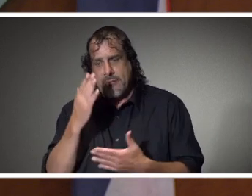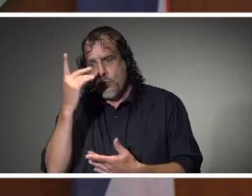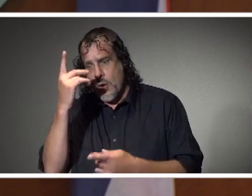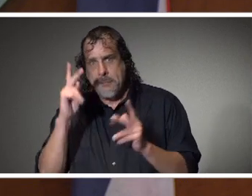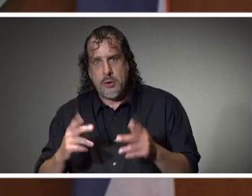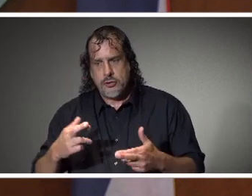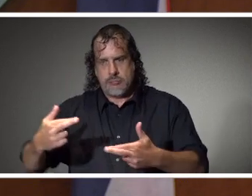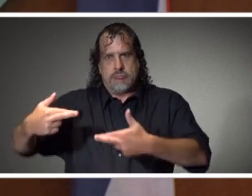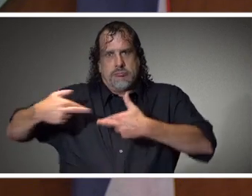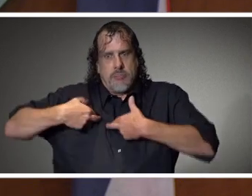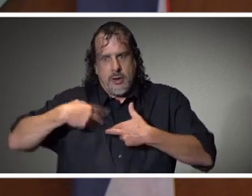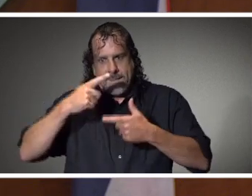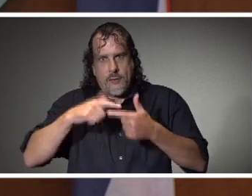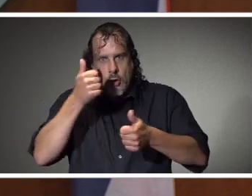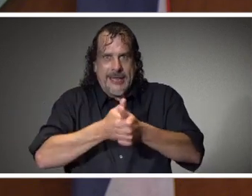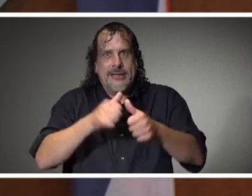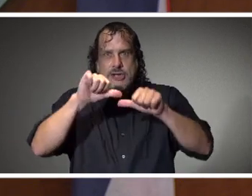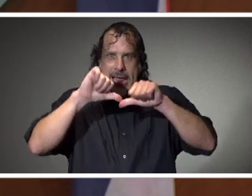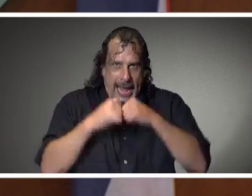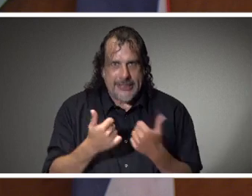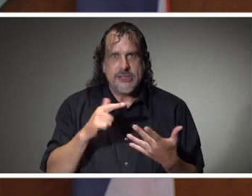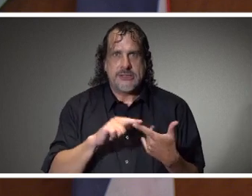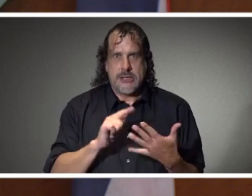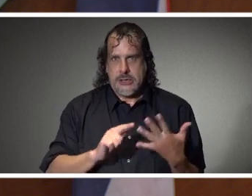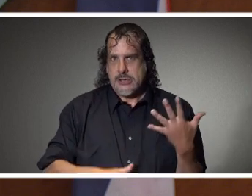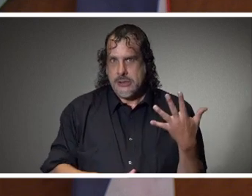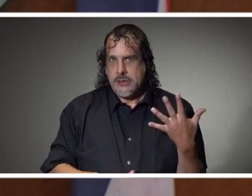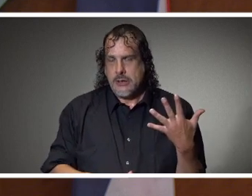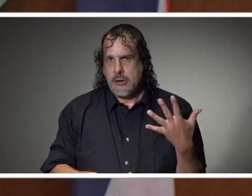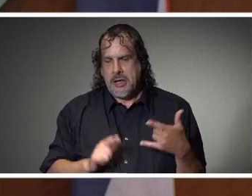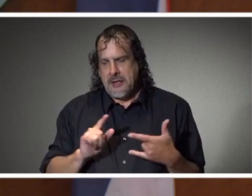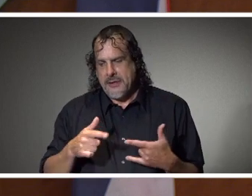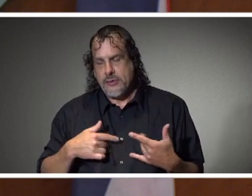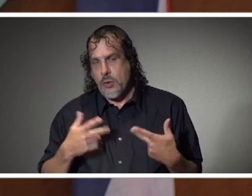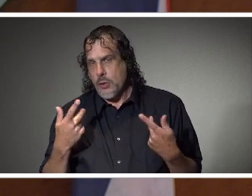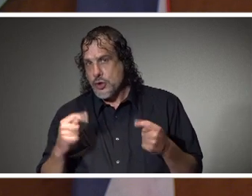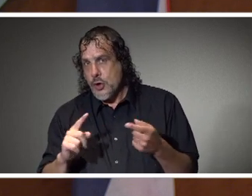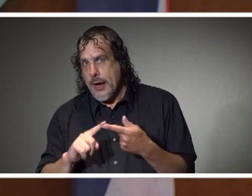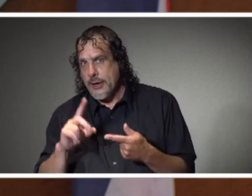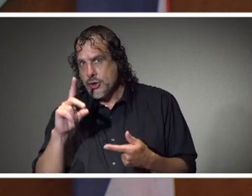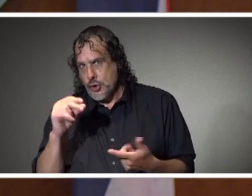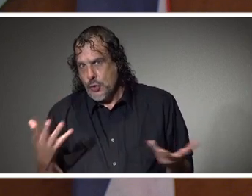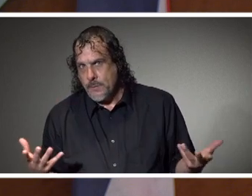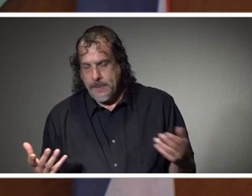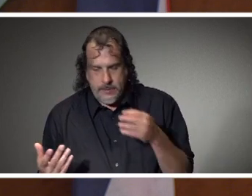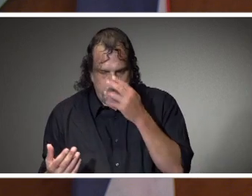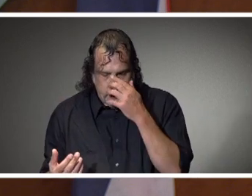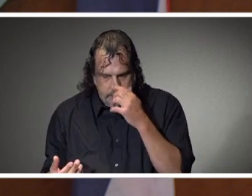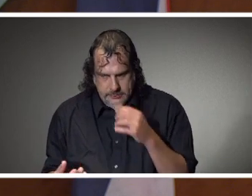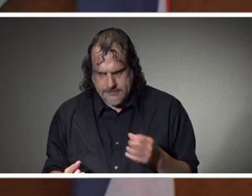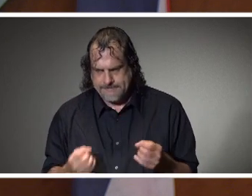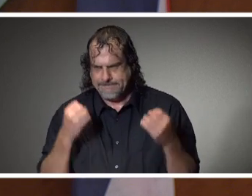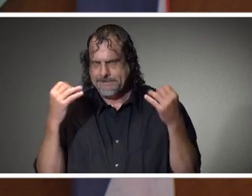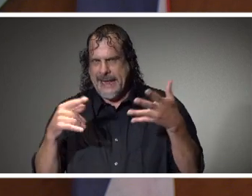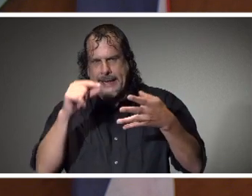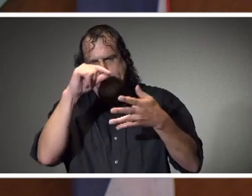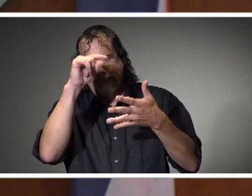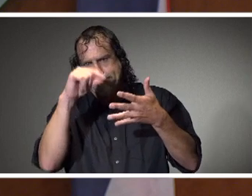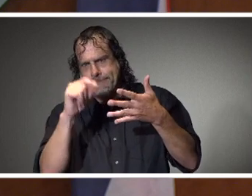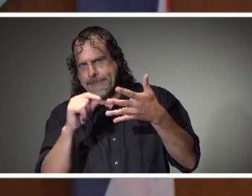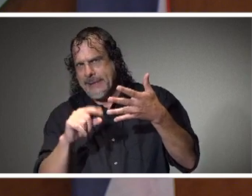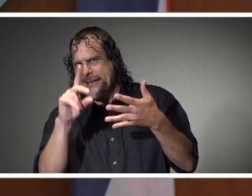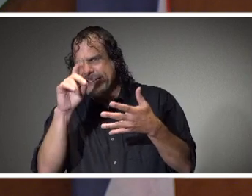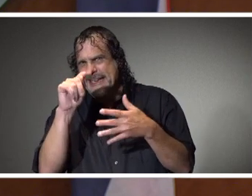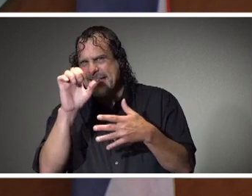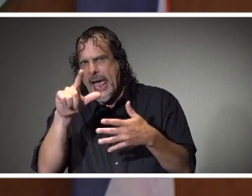in every state agency, and so this is certainly an attempt at doing so. Again, there's a lot of details yet to be worked out, and we'll work with the members